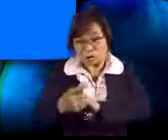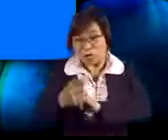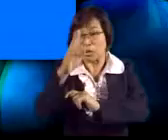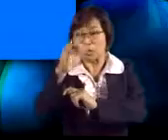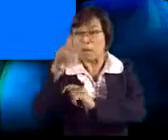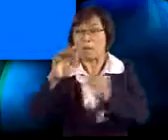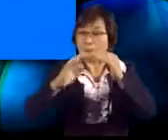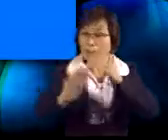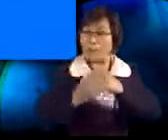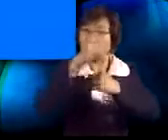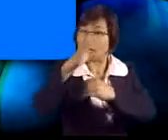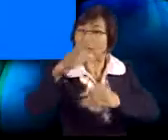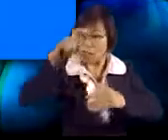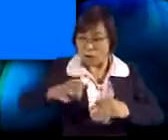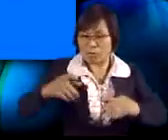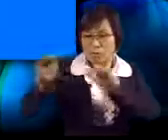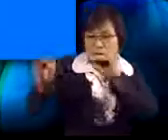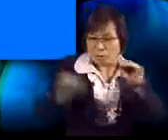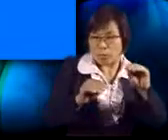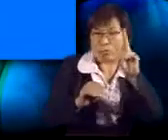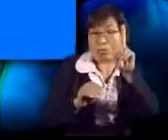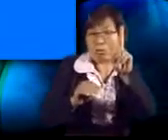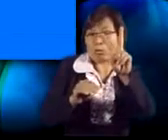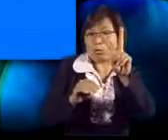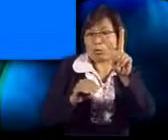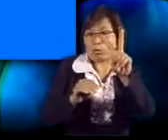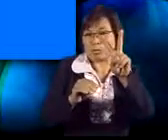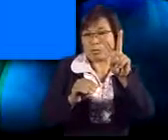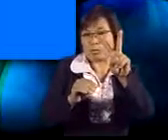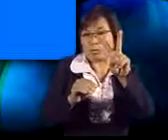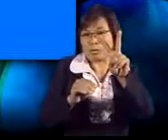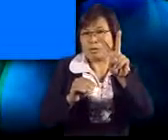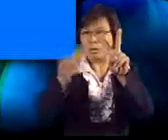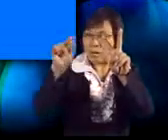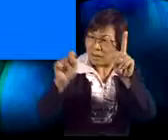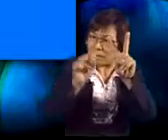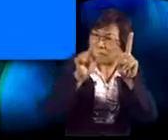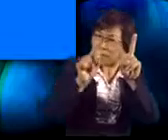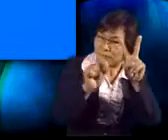100, you have to move 2 decimal places to the left.